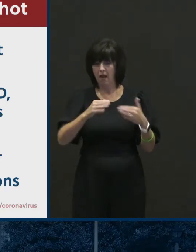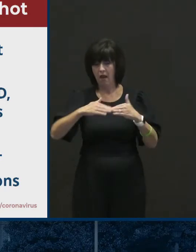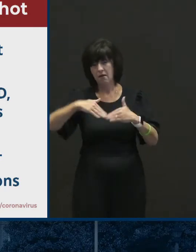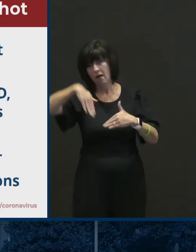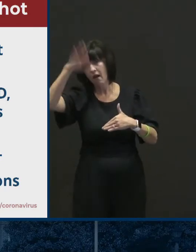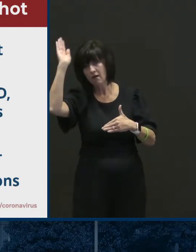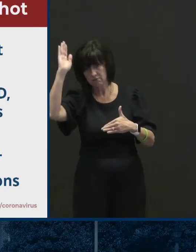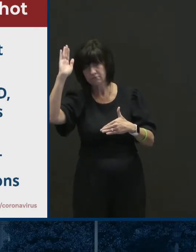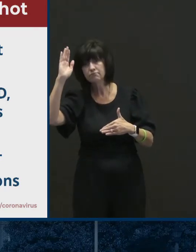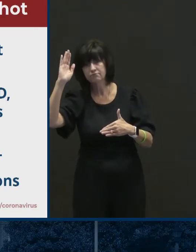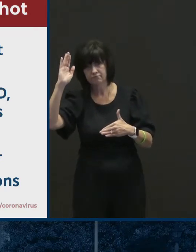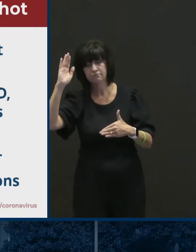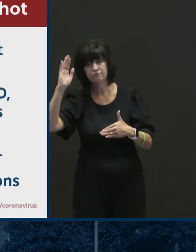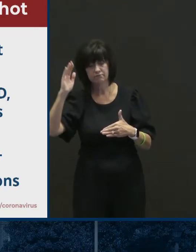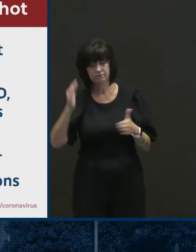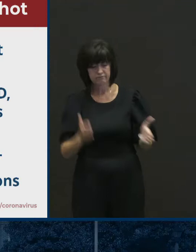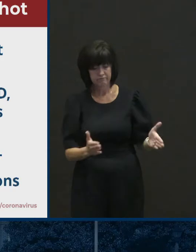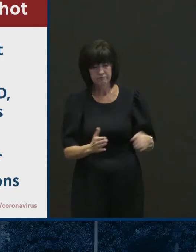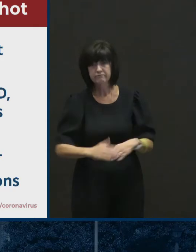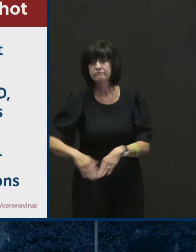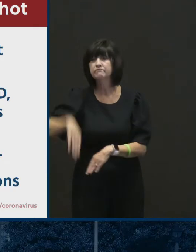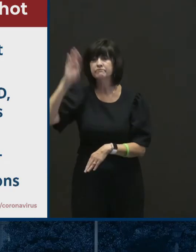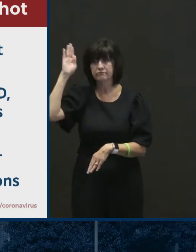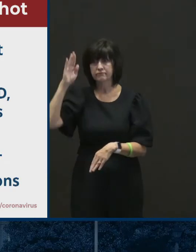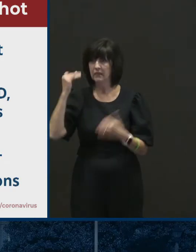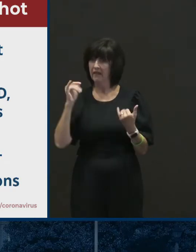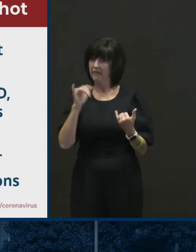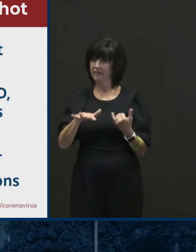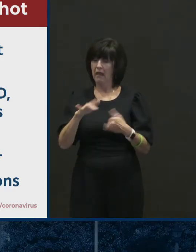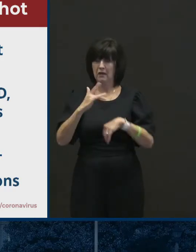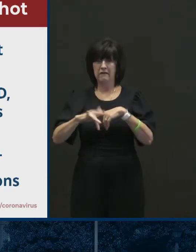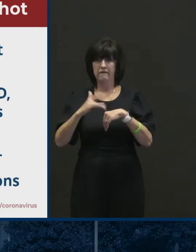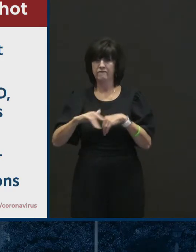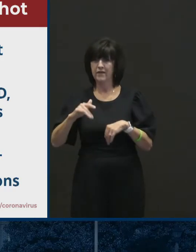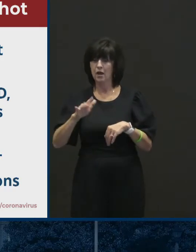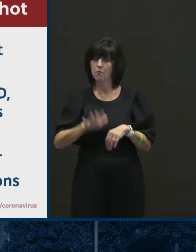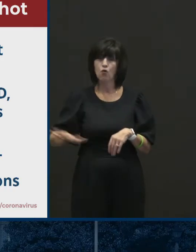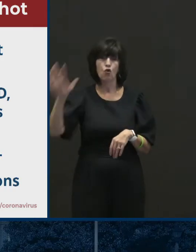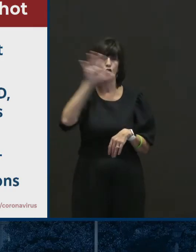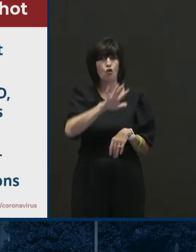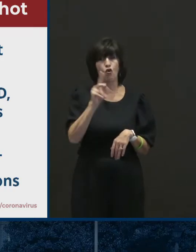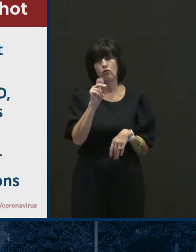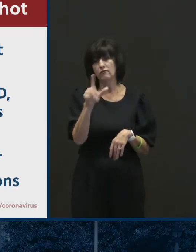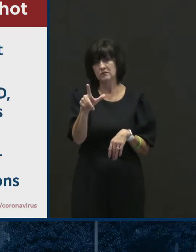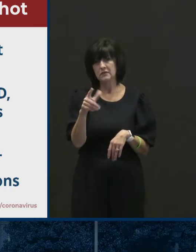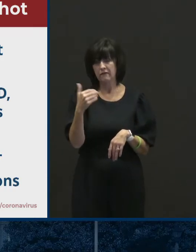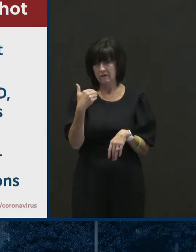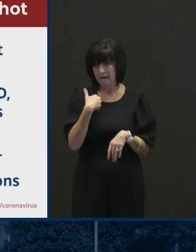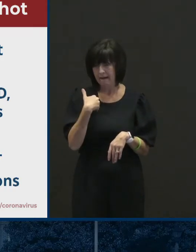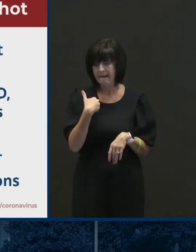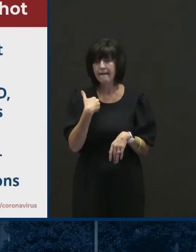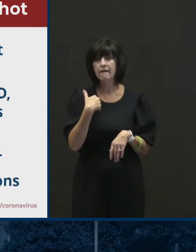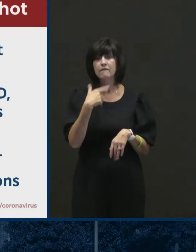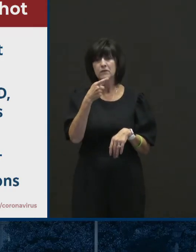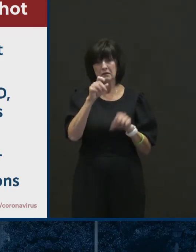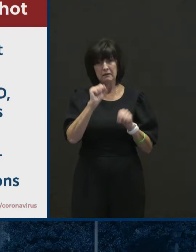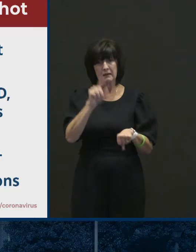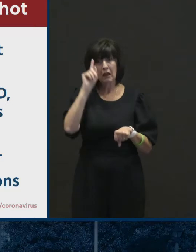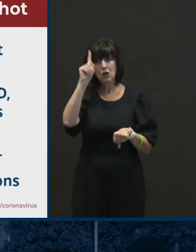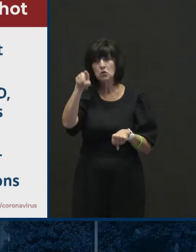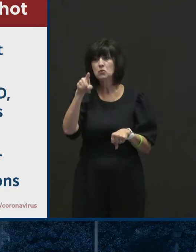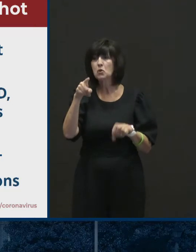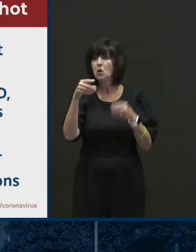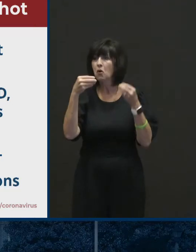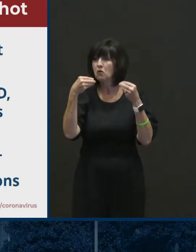vaccine, and it is available all over Delaware now, pharmacies, supermarkets, primary care. So go to